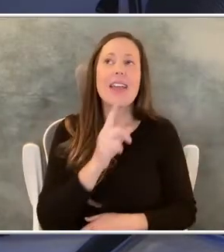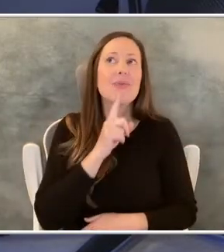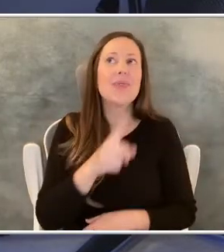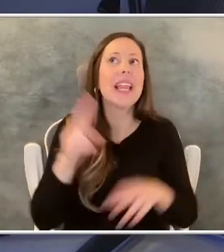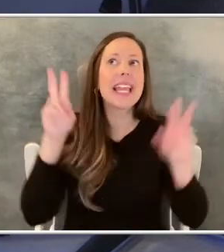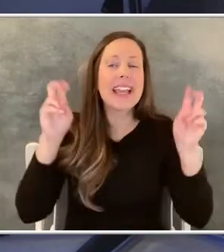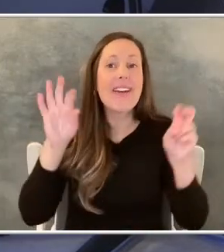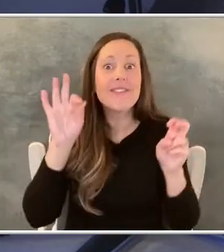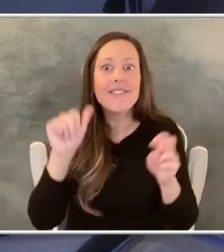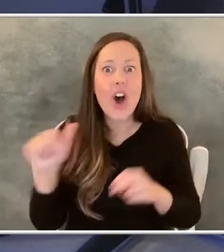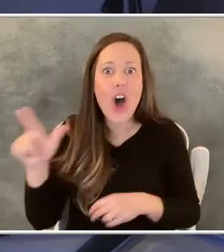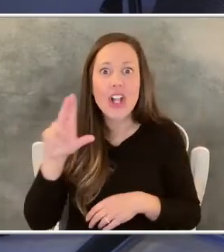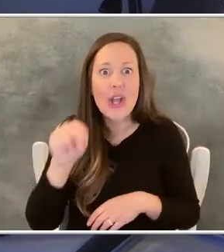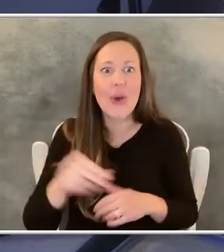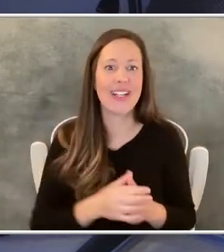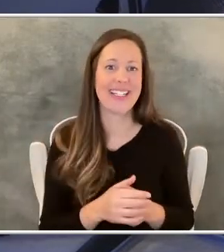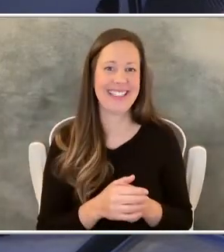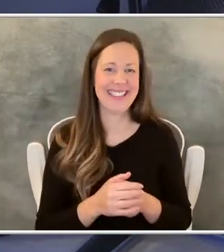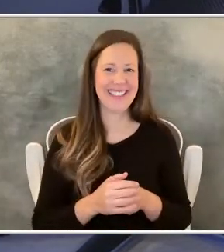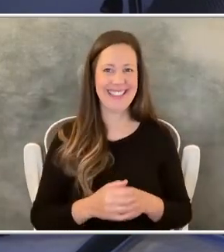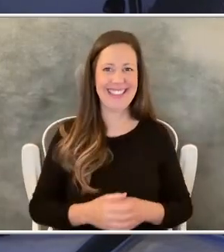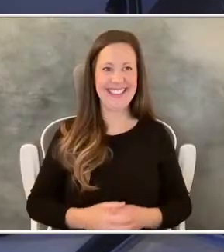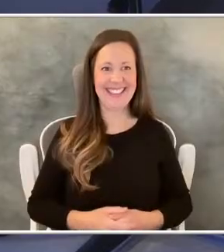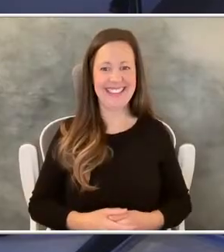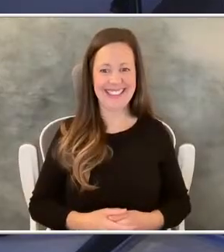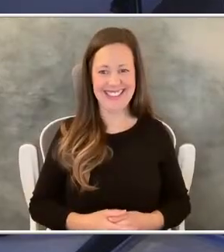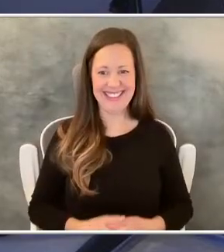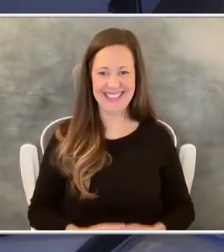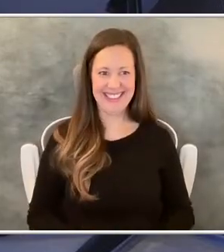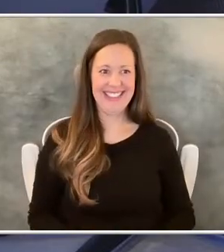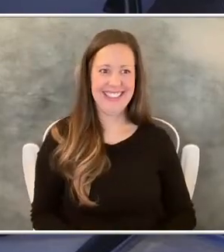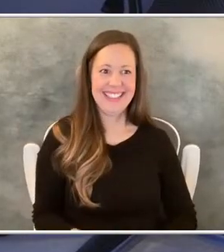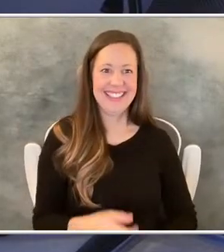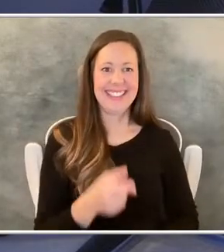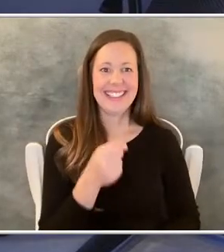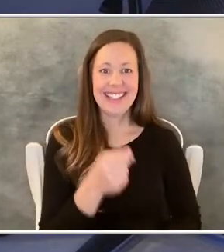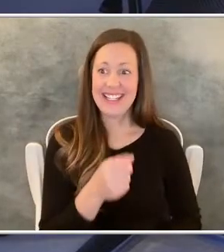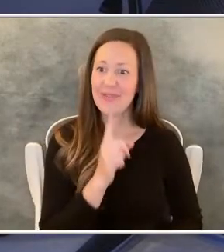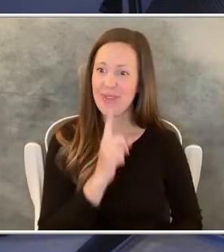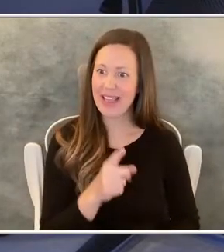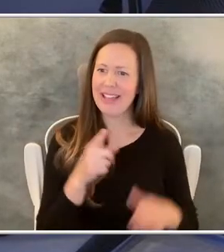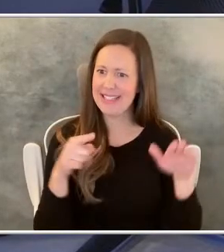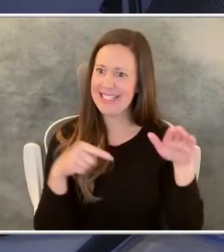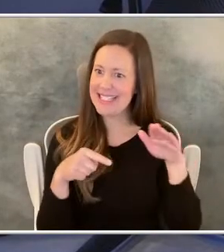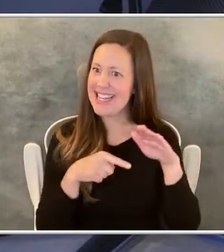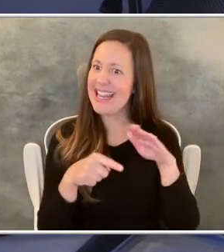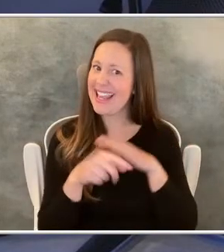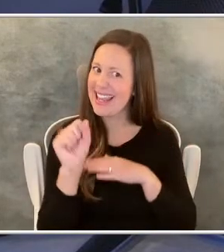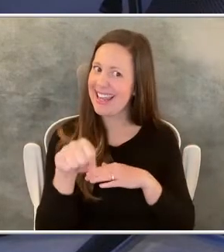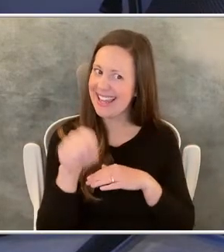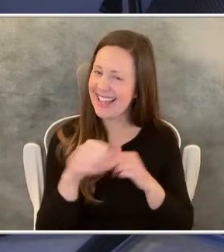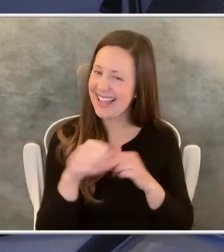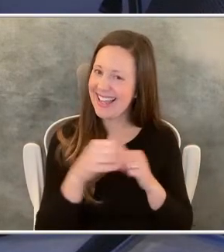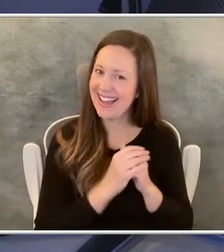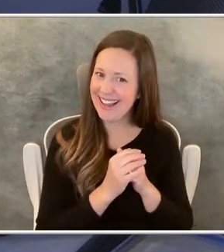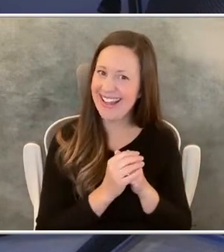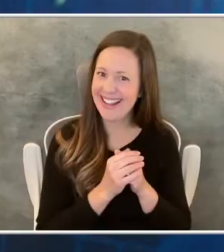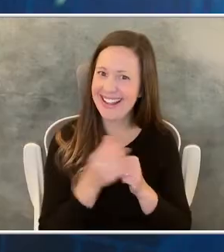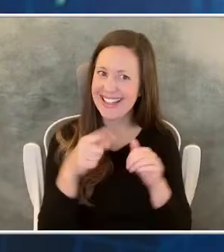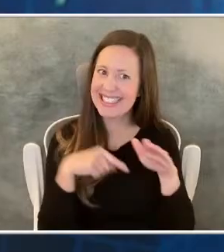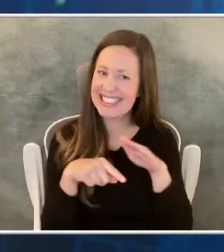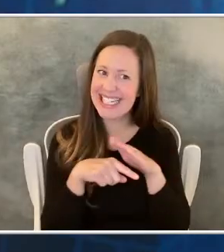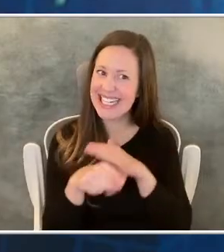Dr. Singh, what do you think of this? She was that's pretty sneaky. That's a little sneaky of her to do this. Yeah, I